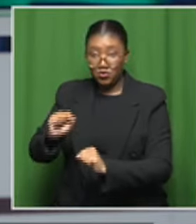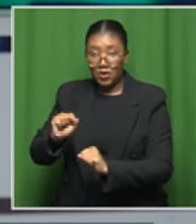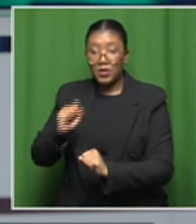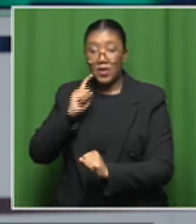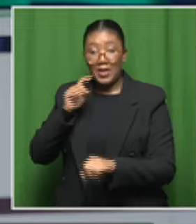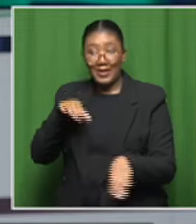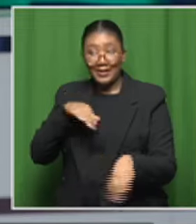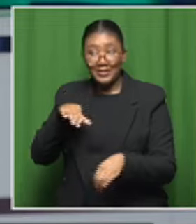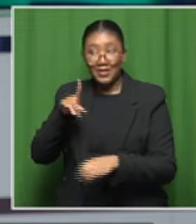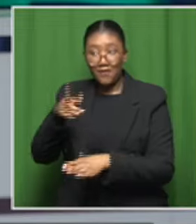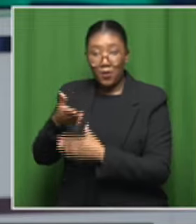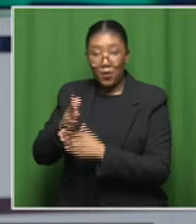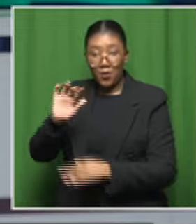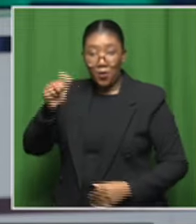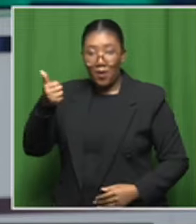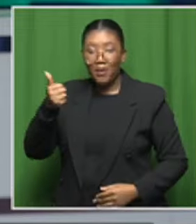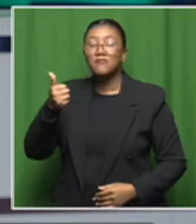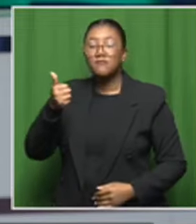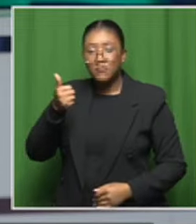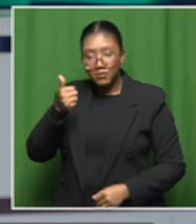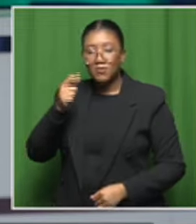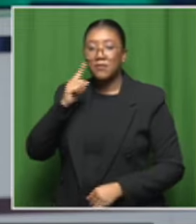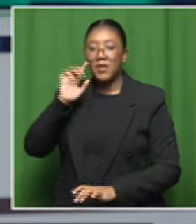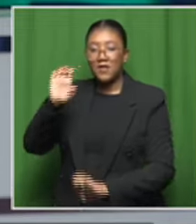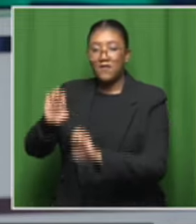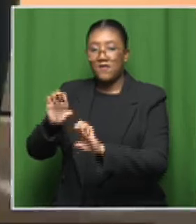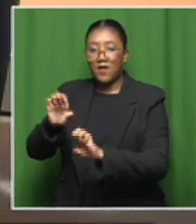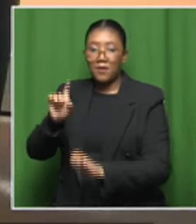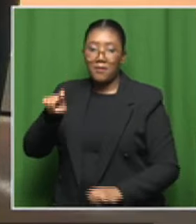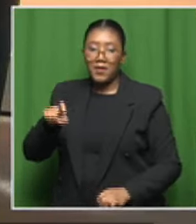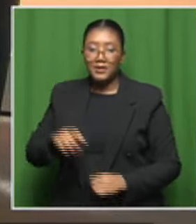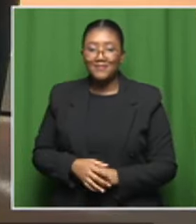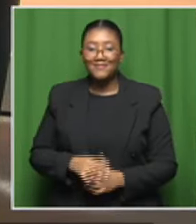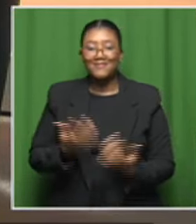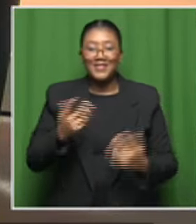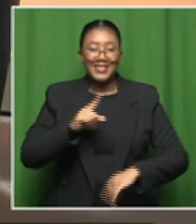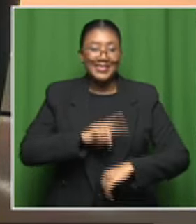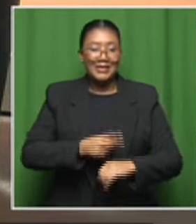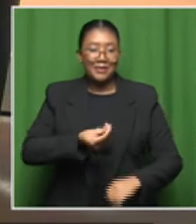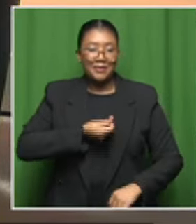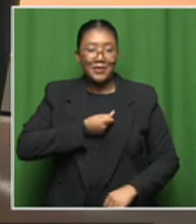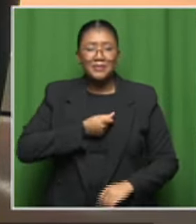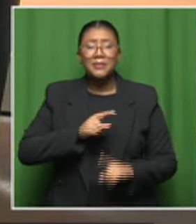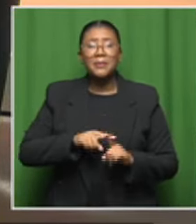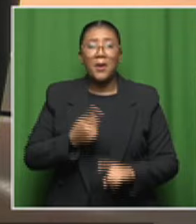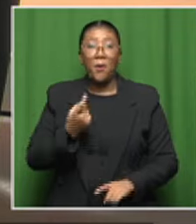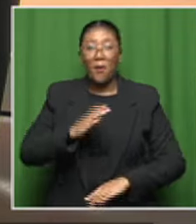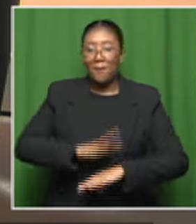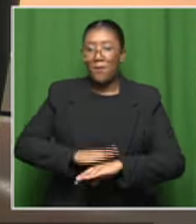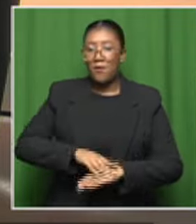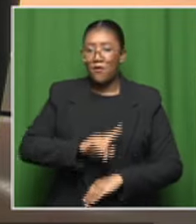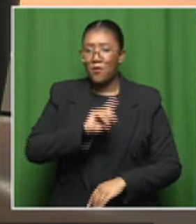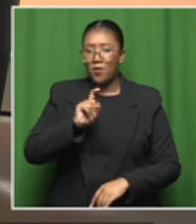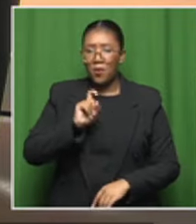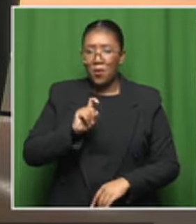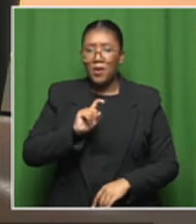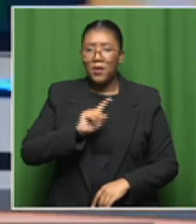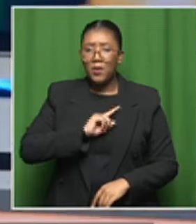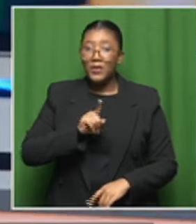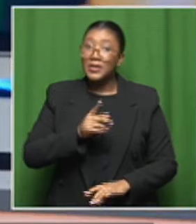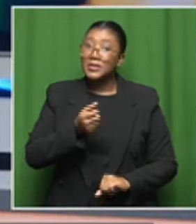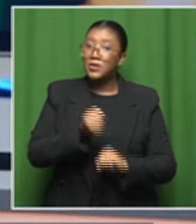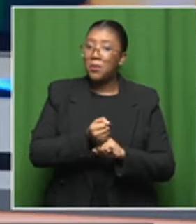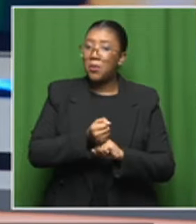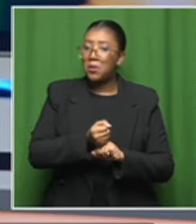activities or strategies that we put in place, to see if they are actually effective. Perfect. We've run out of time, but I know I have to ask you this question because it's your area of expertise. How are you